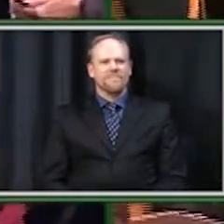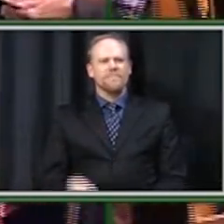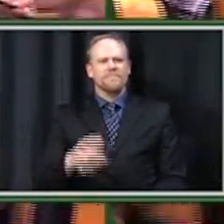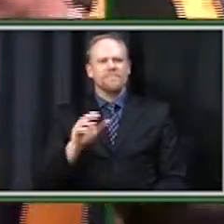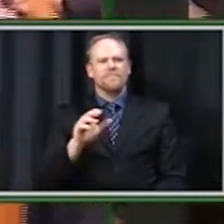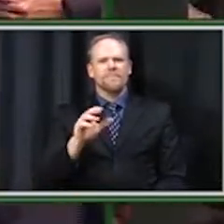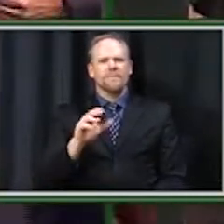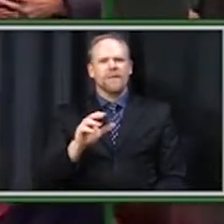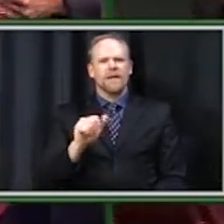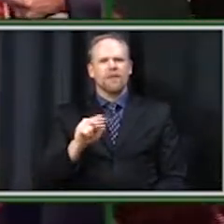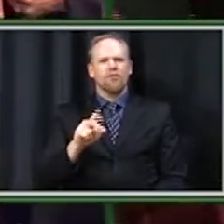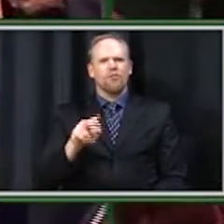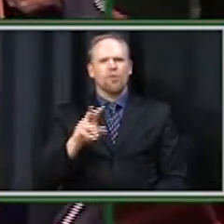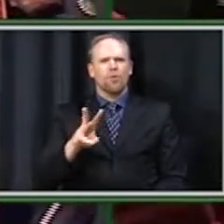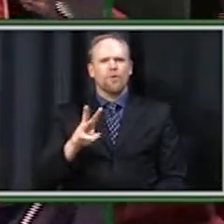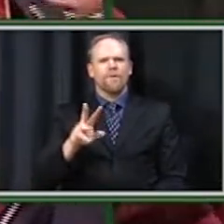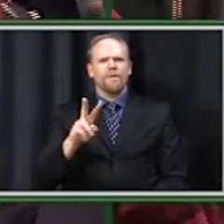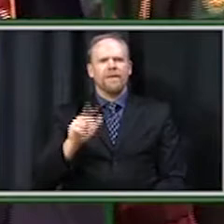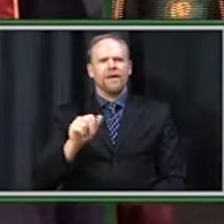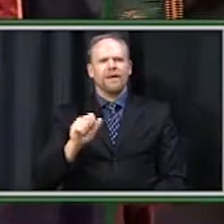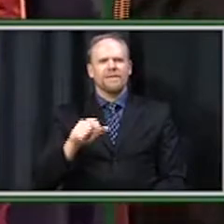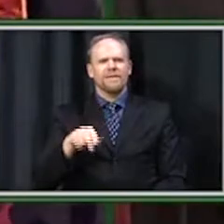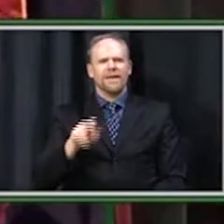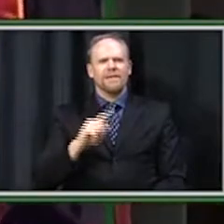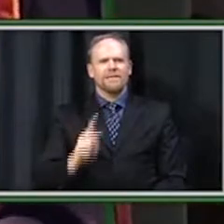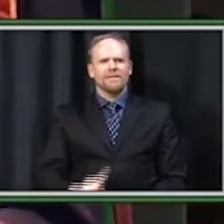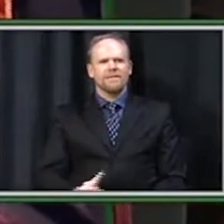Andrew Vasquez.